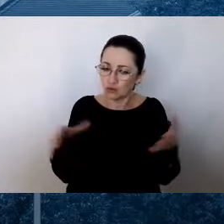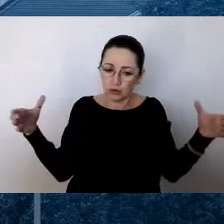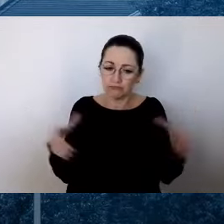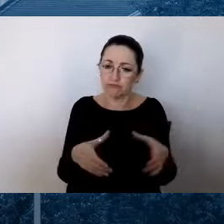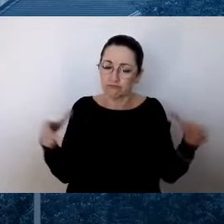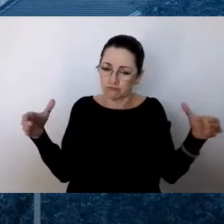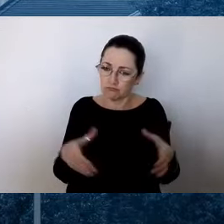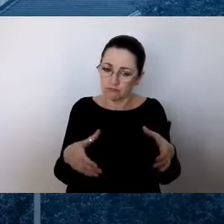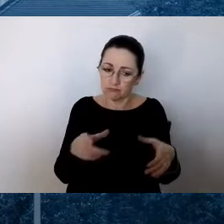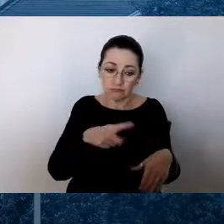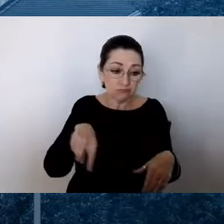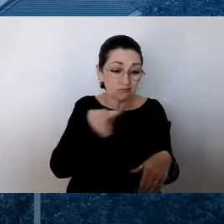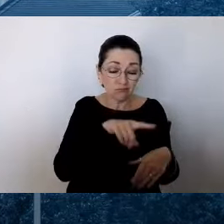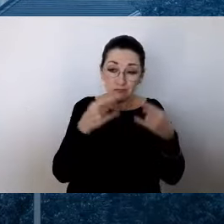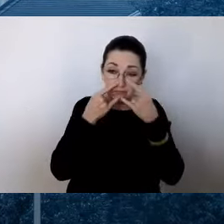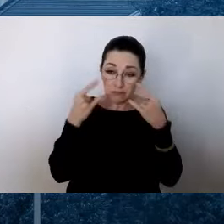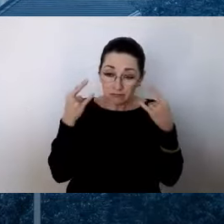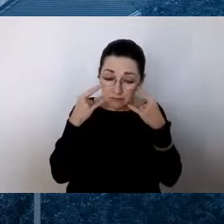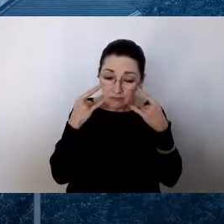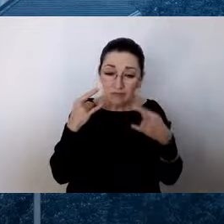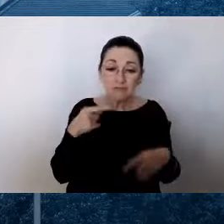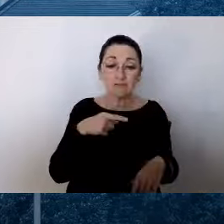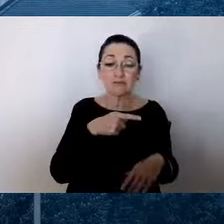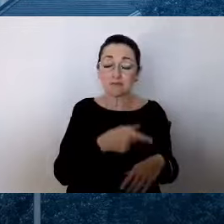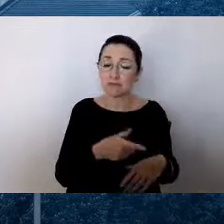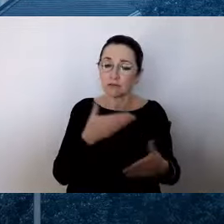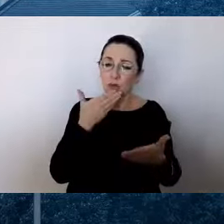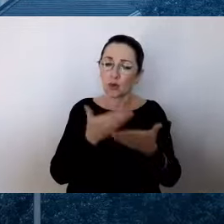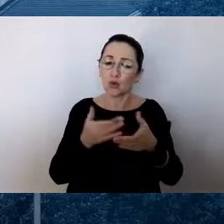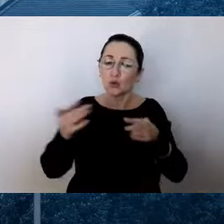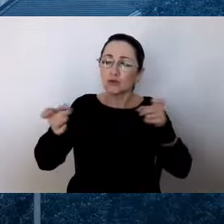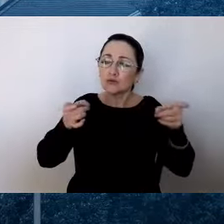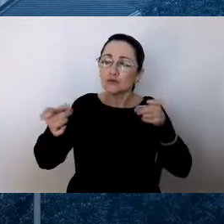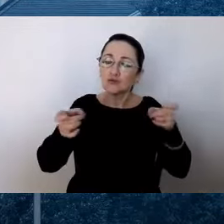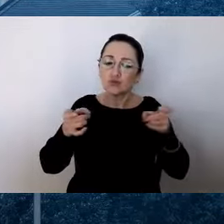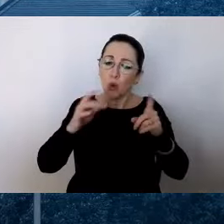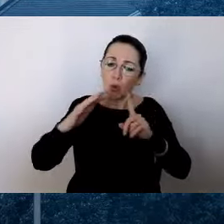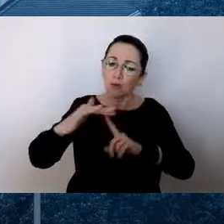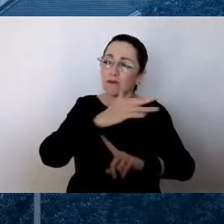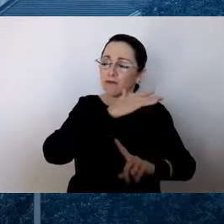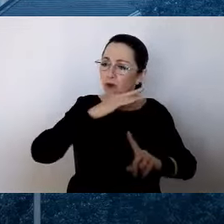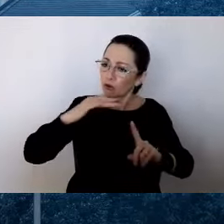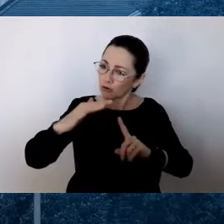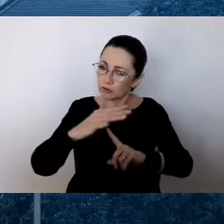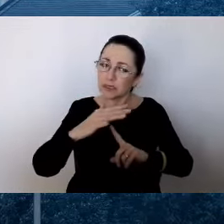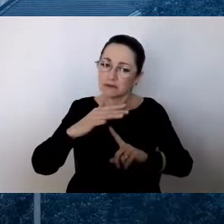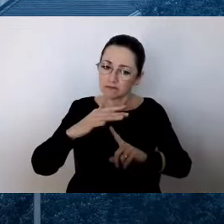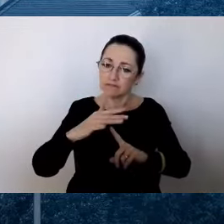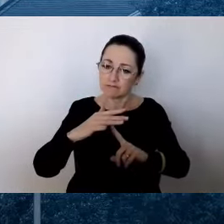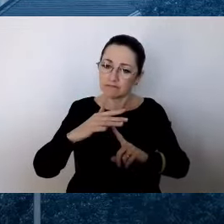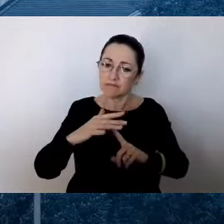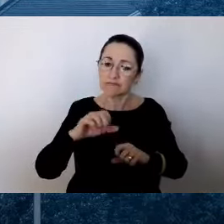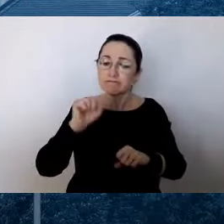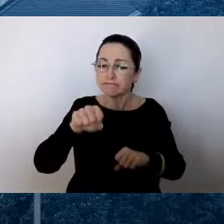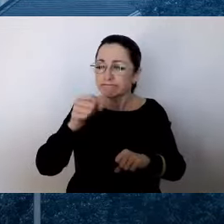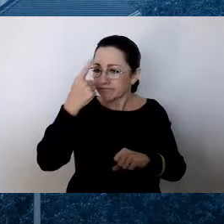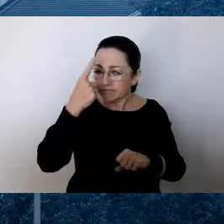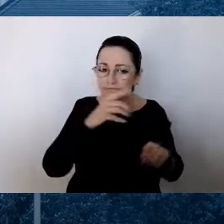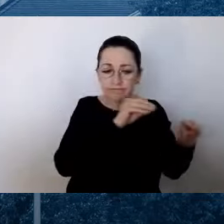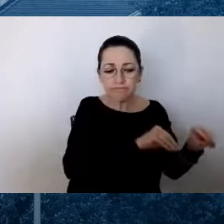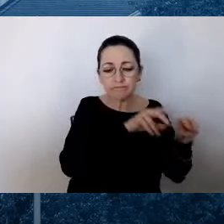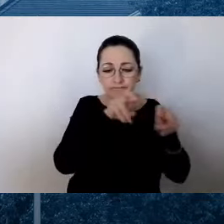But schools are highly regulated environments, in the classrooms. They have some, movement from classroom to classroom